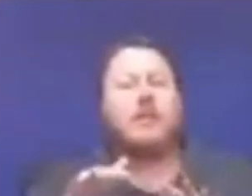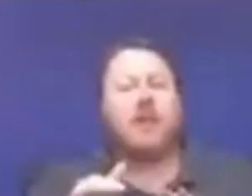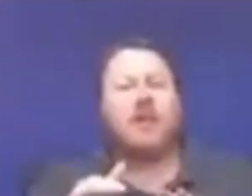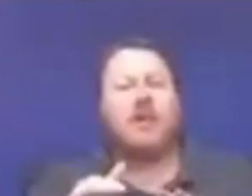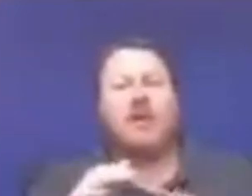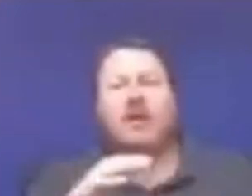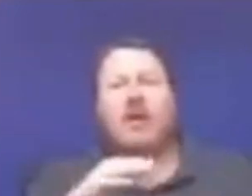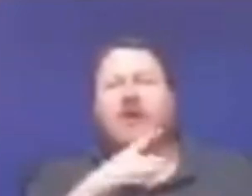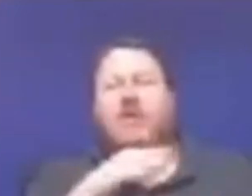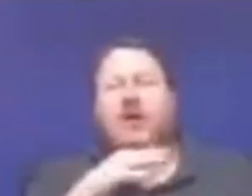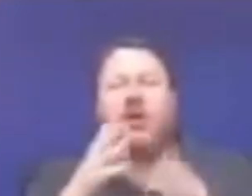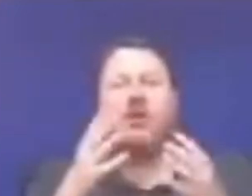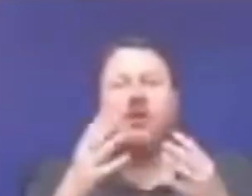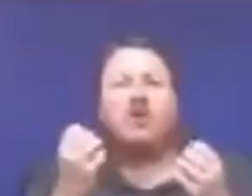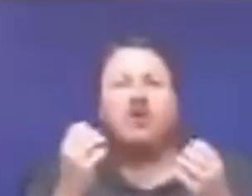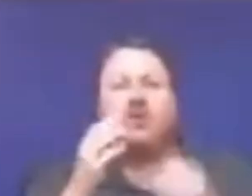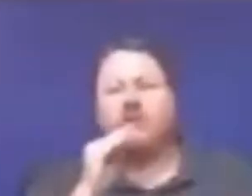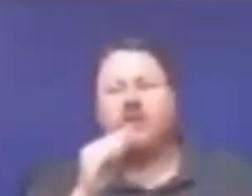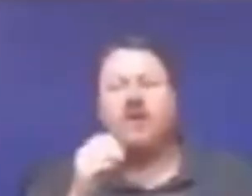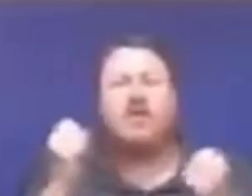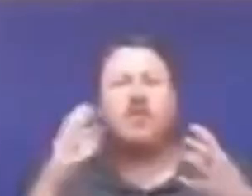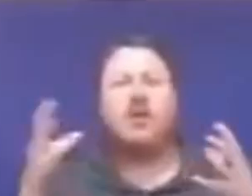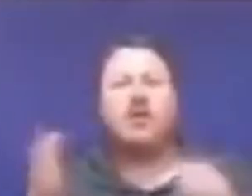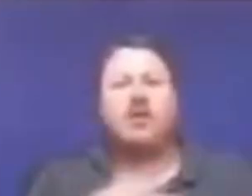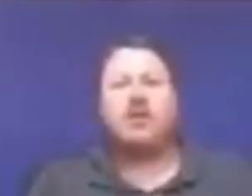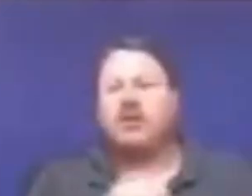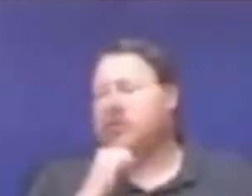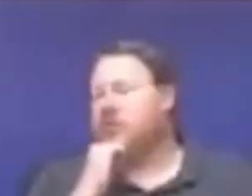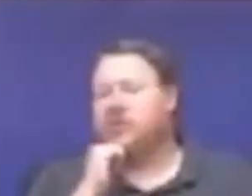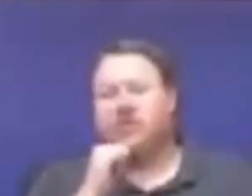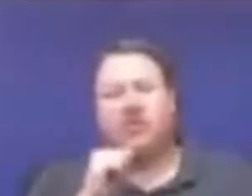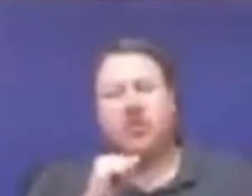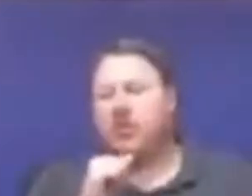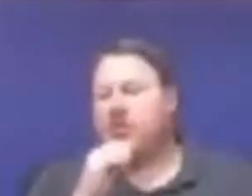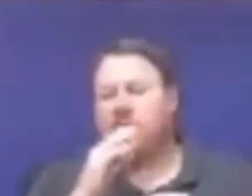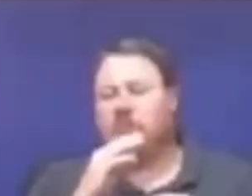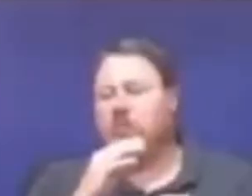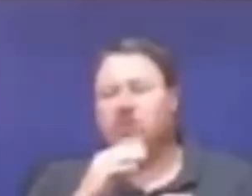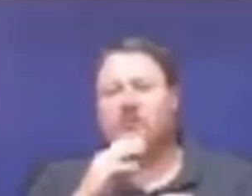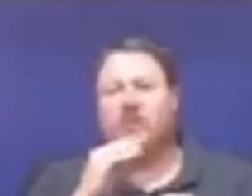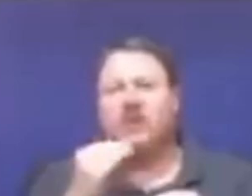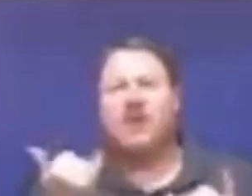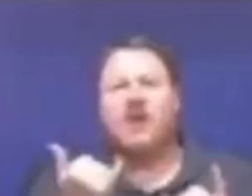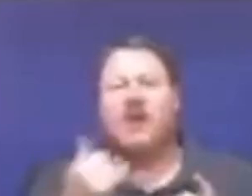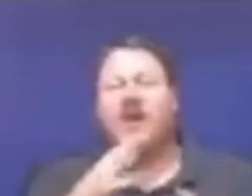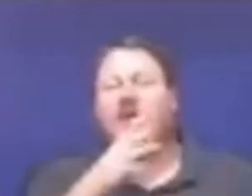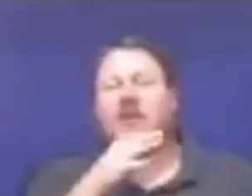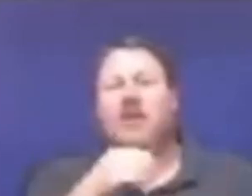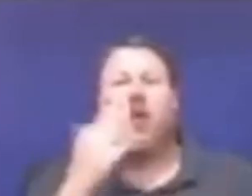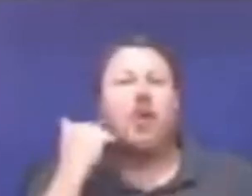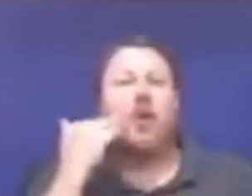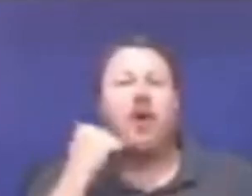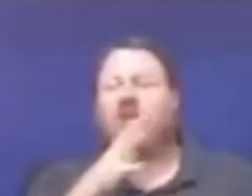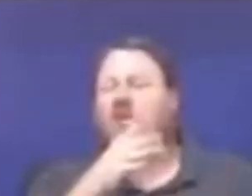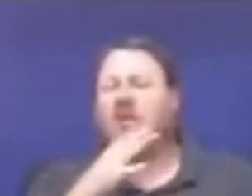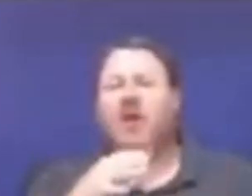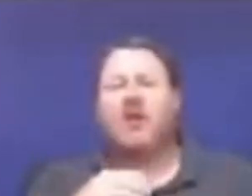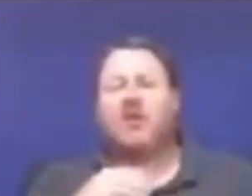speakers. That is why you mustn't speak as if you are talking for the majority of Afrikaans speakers. As a white